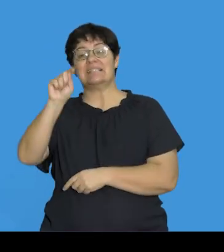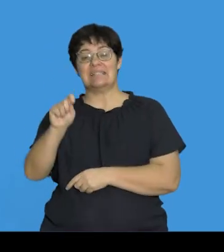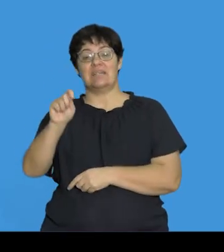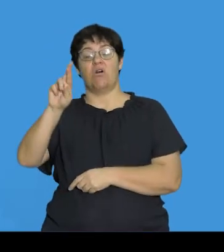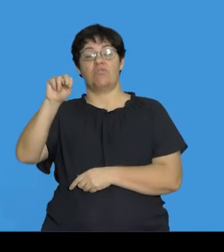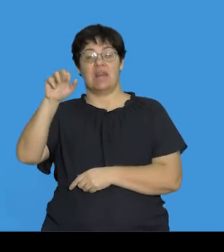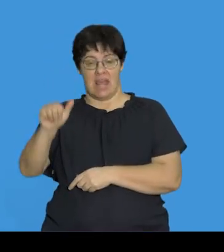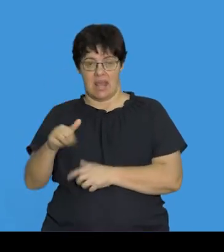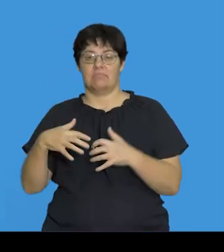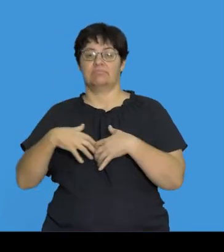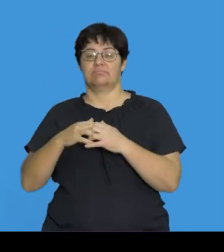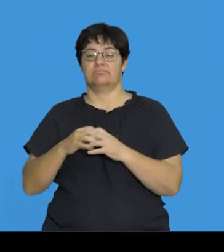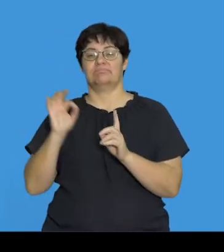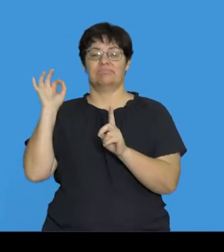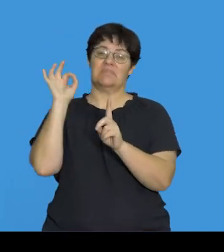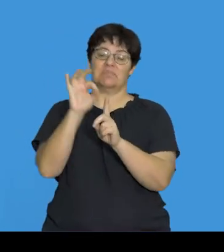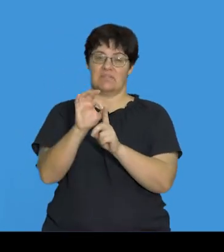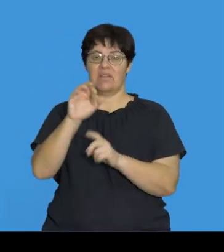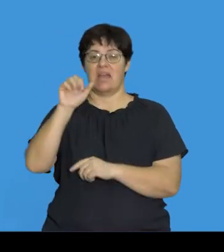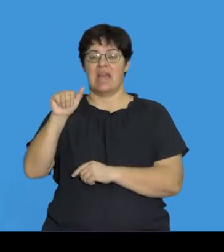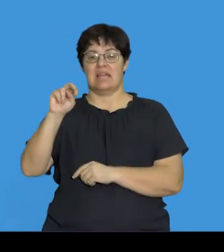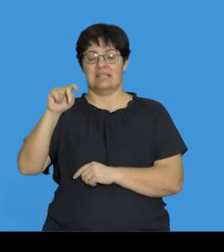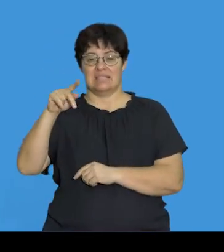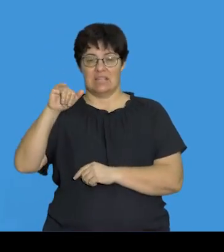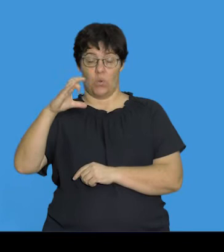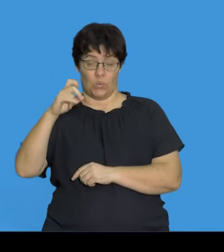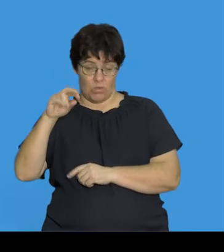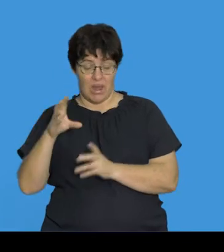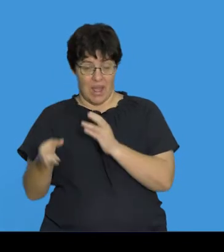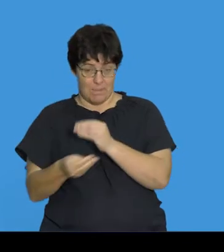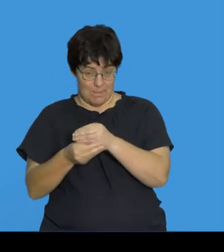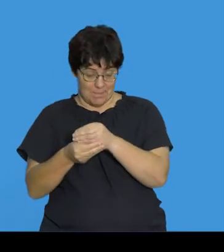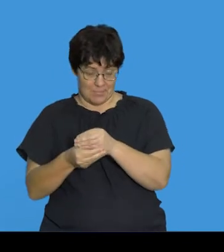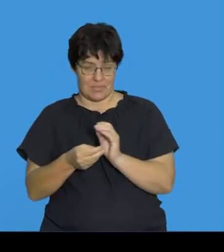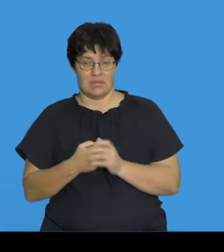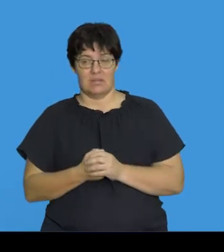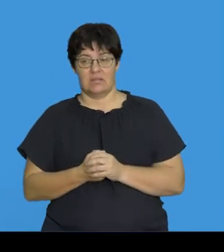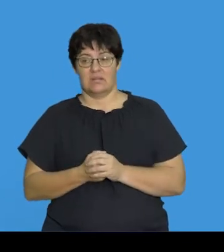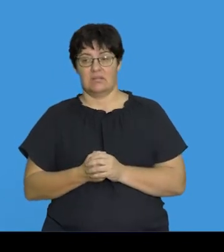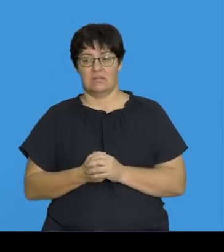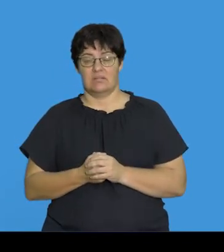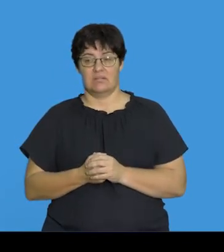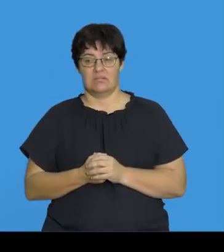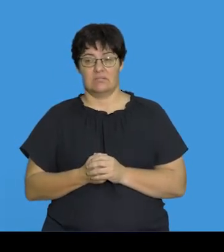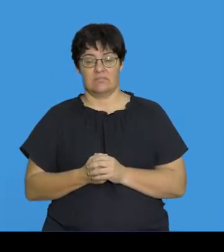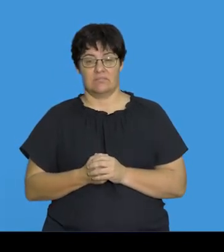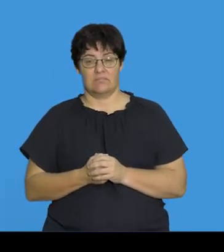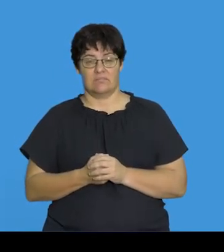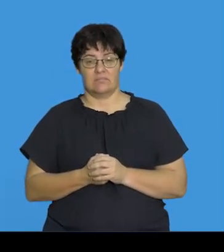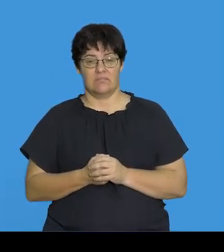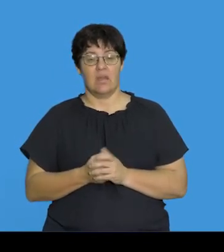instruct a tRNA molecule with the anticodons, which are here,